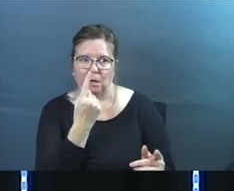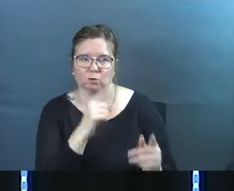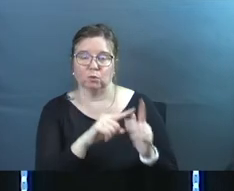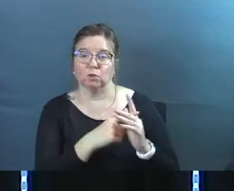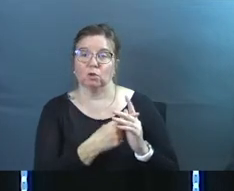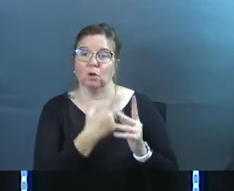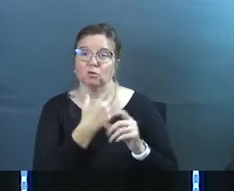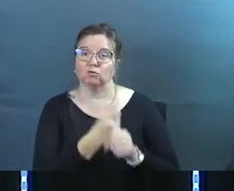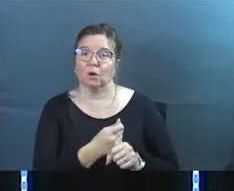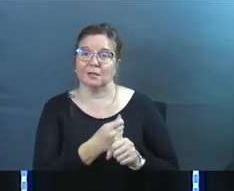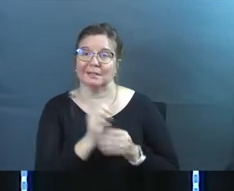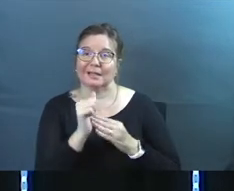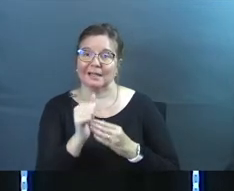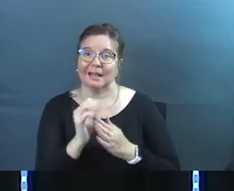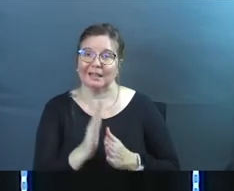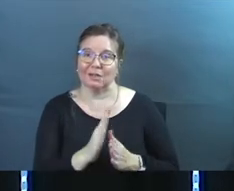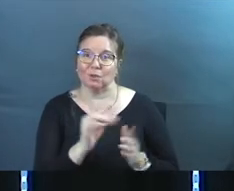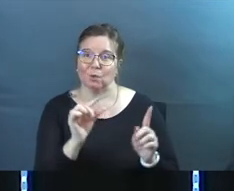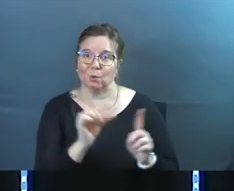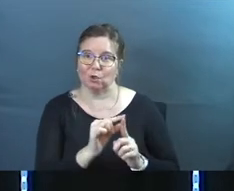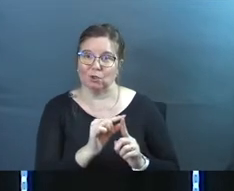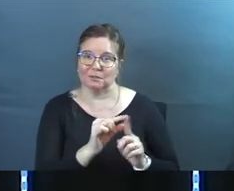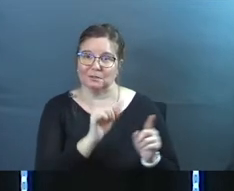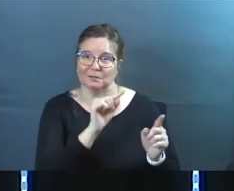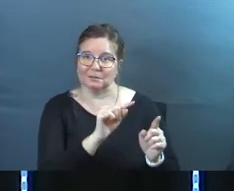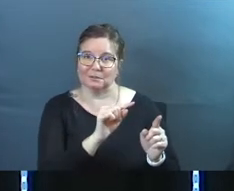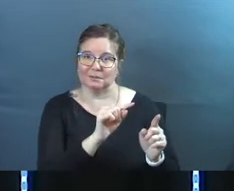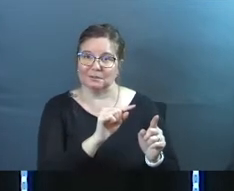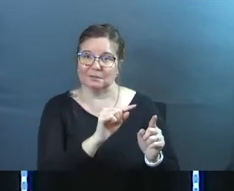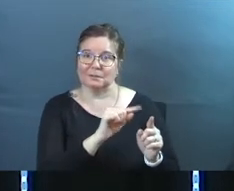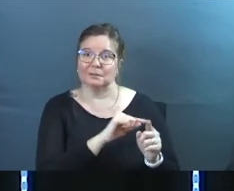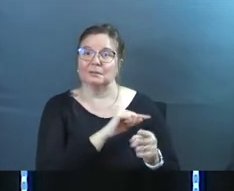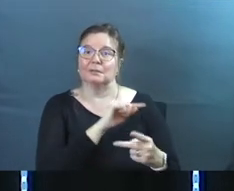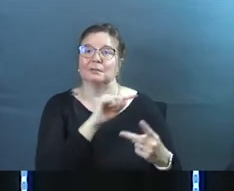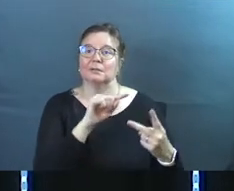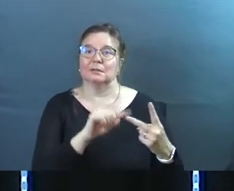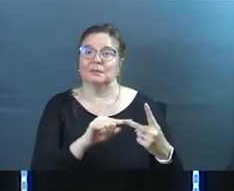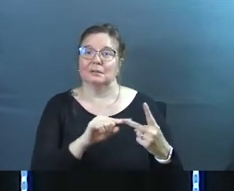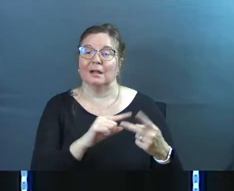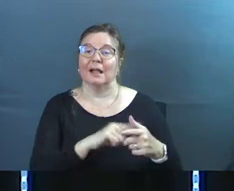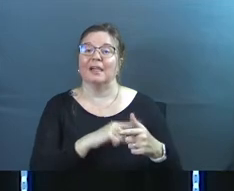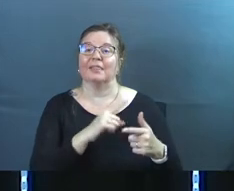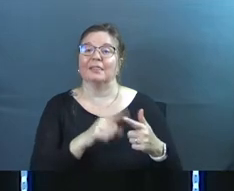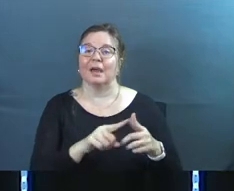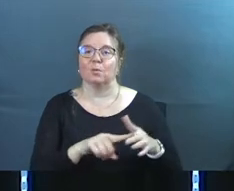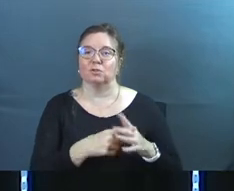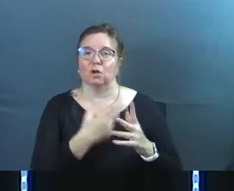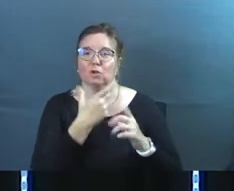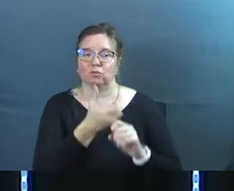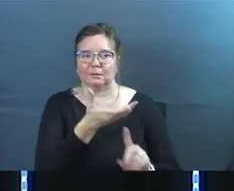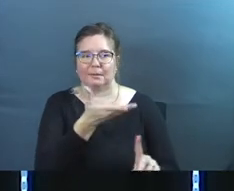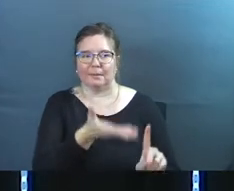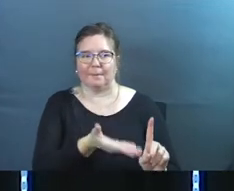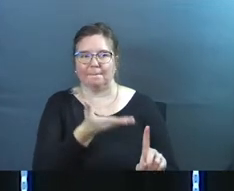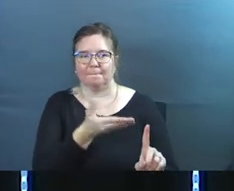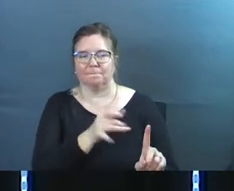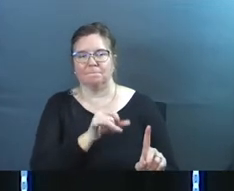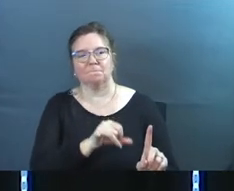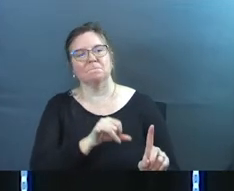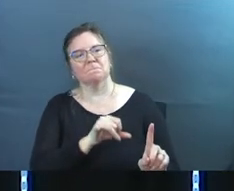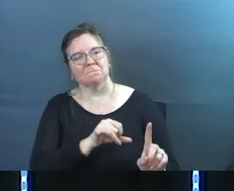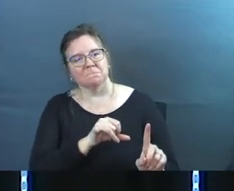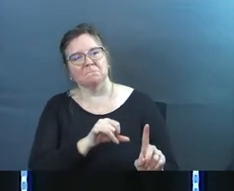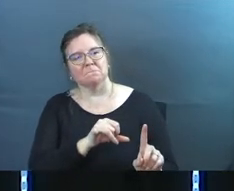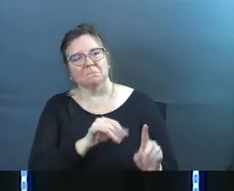words. But the next stage is that we trust the leader themself. Right? We get to a spot where